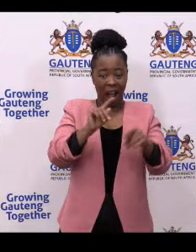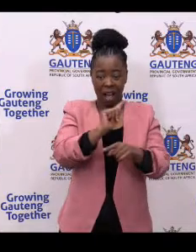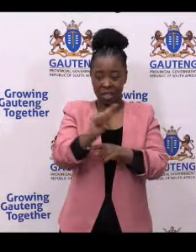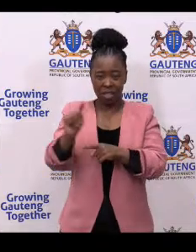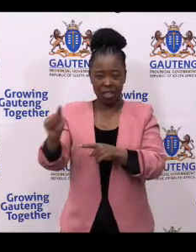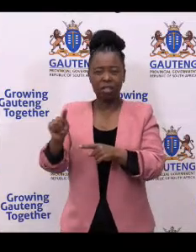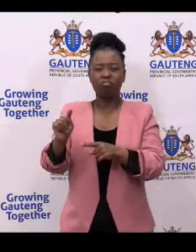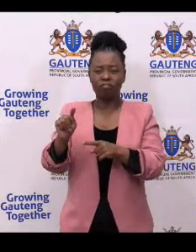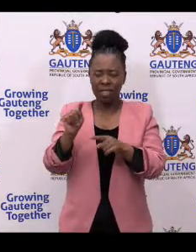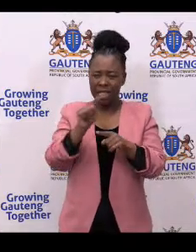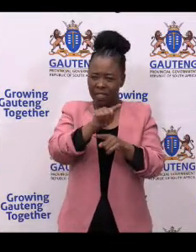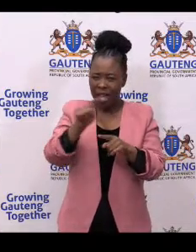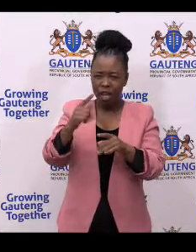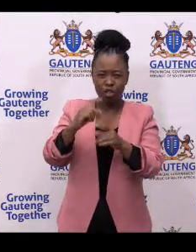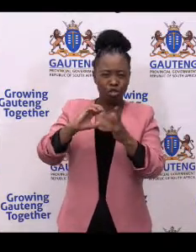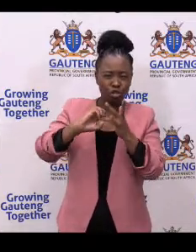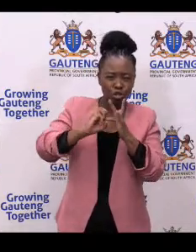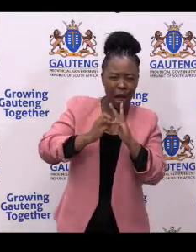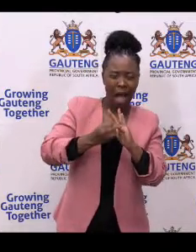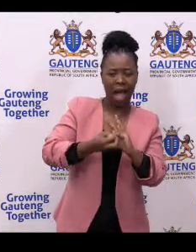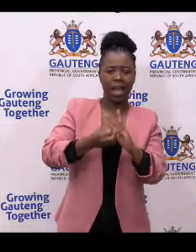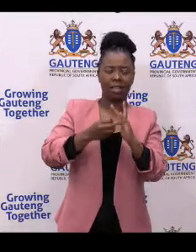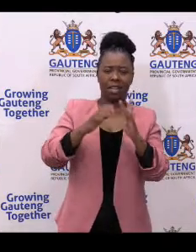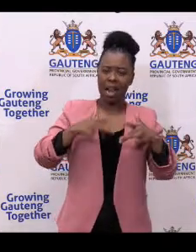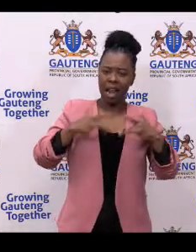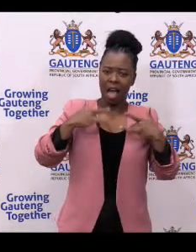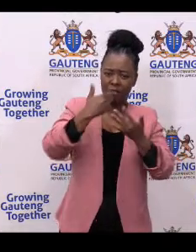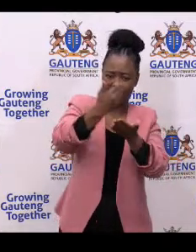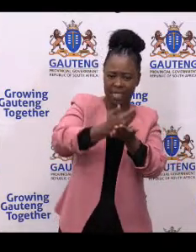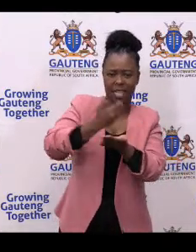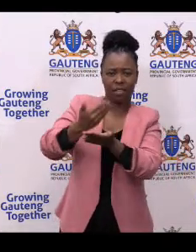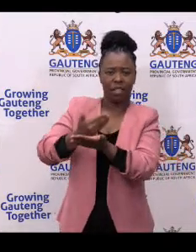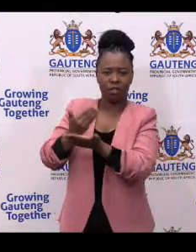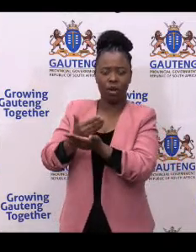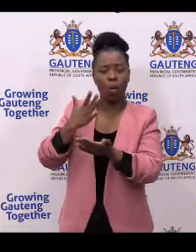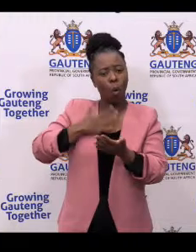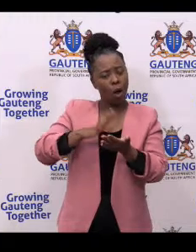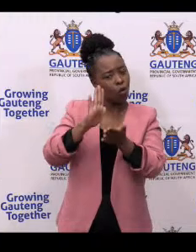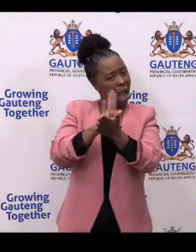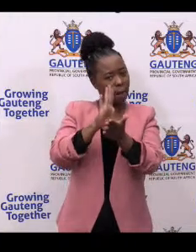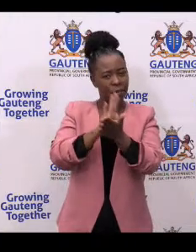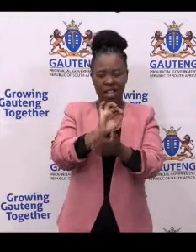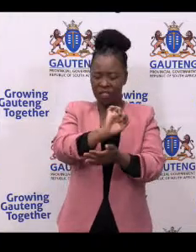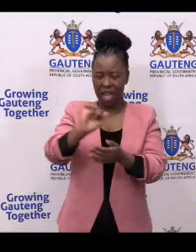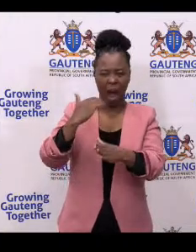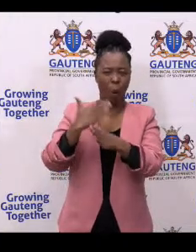tried to save lives, and we like to appreciate their effort and also